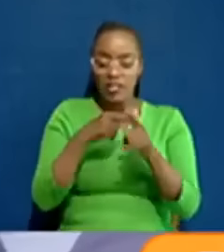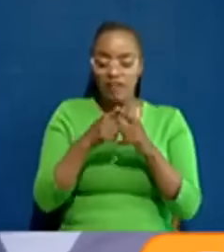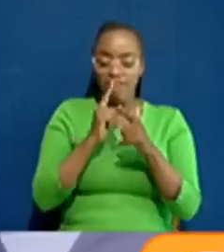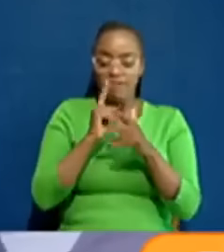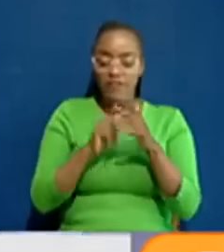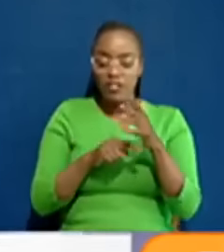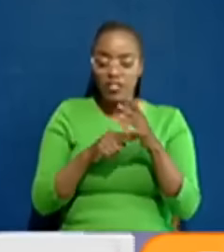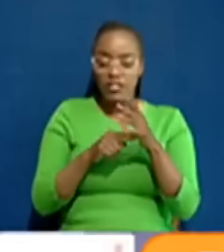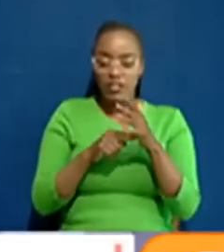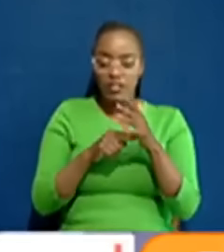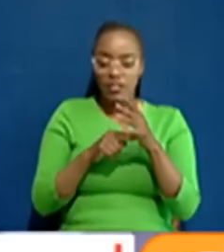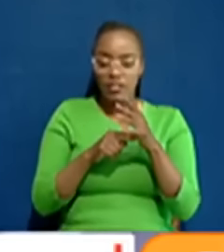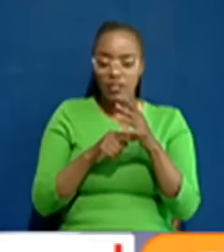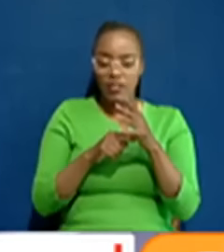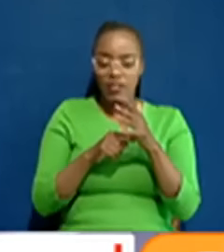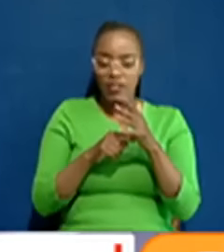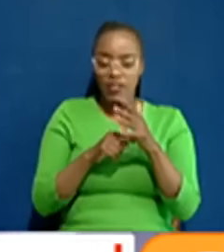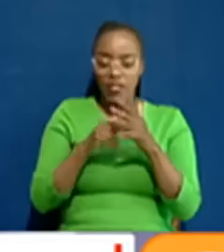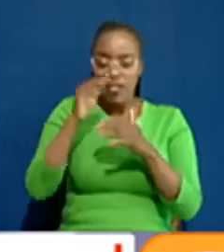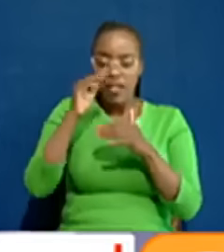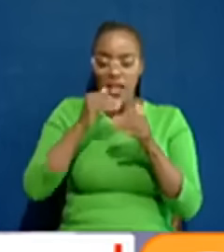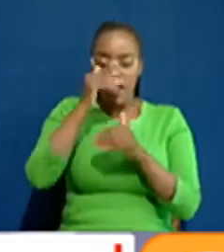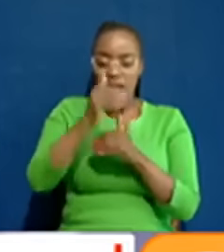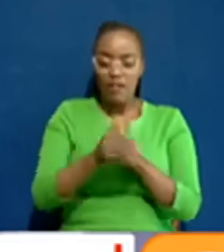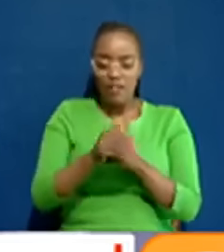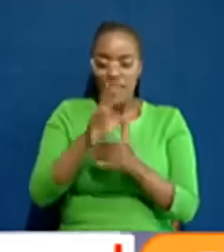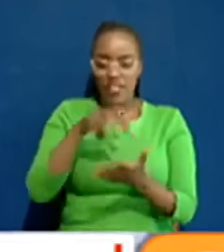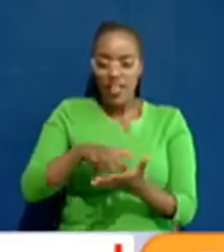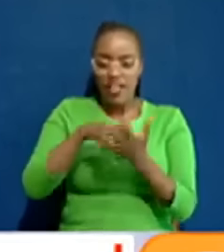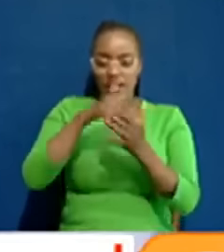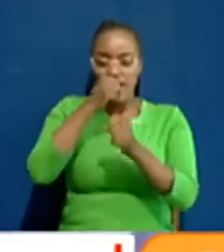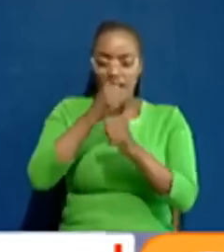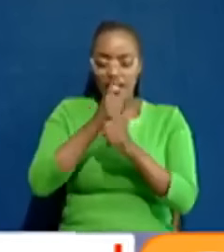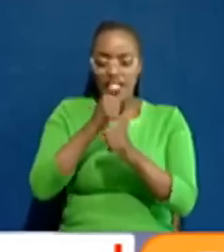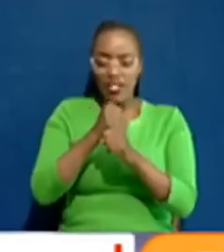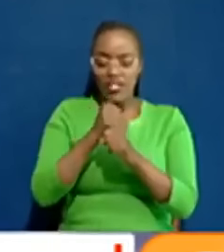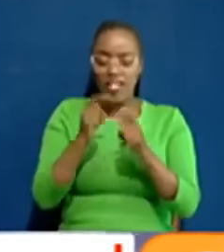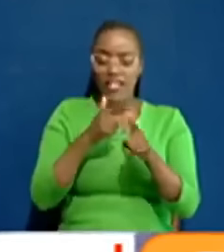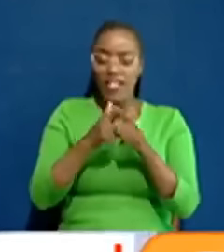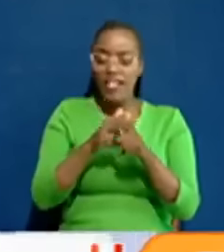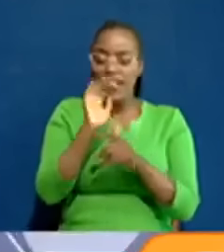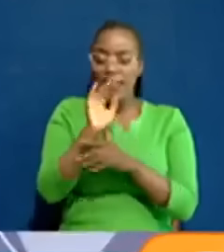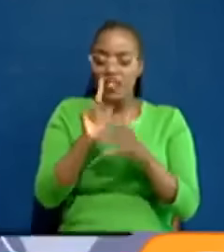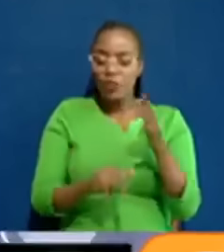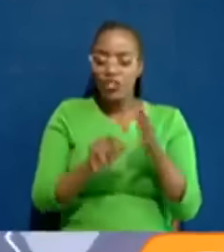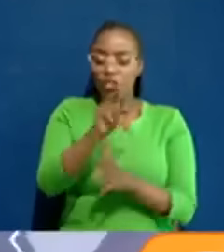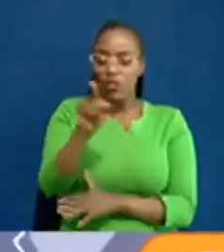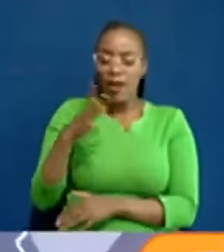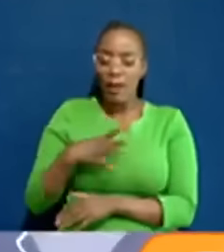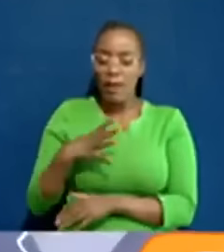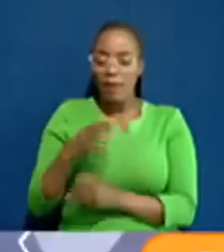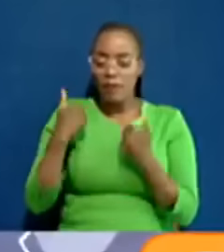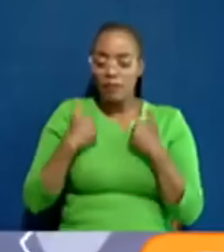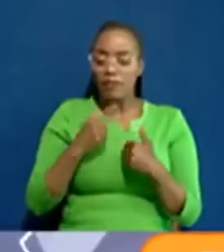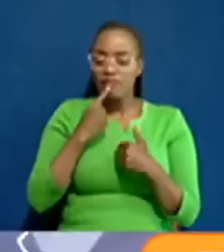anil. Baada ya akanilo na akafanya namna hii, akawauliza, "Muna niabia